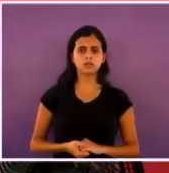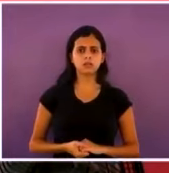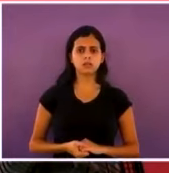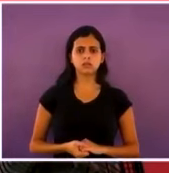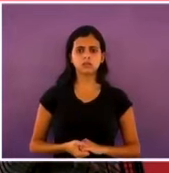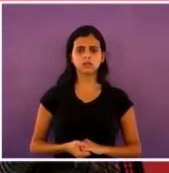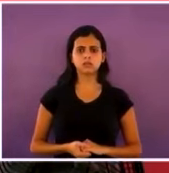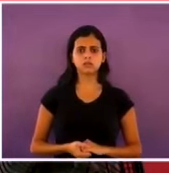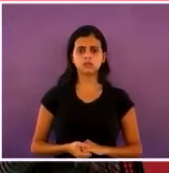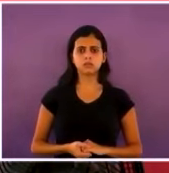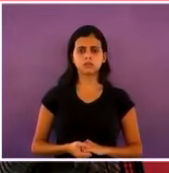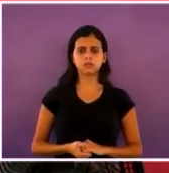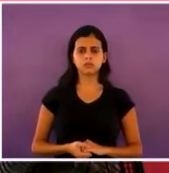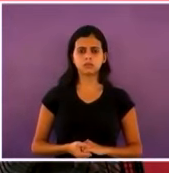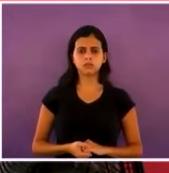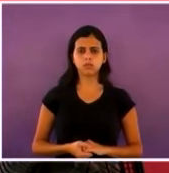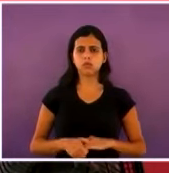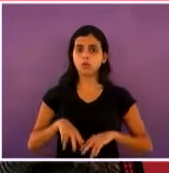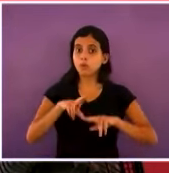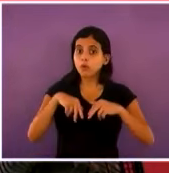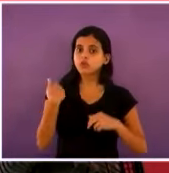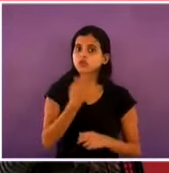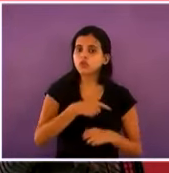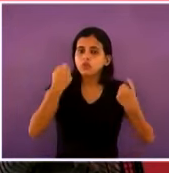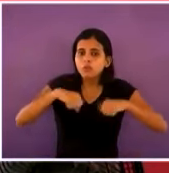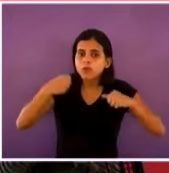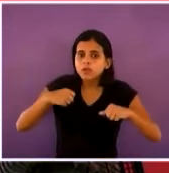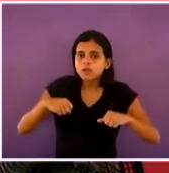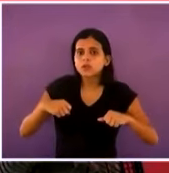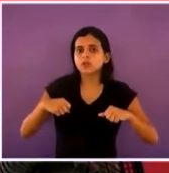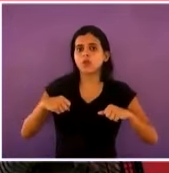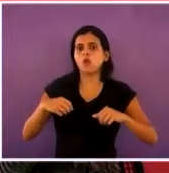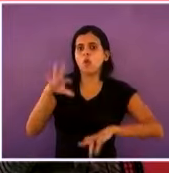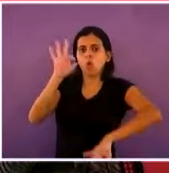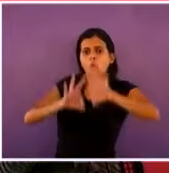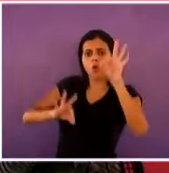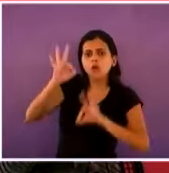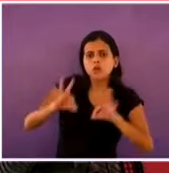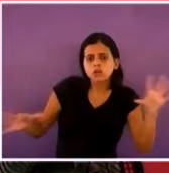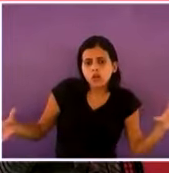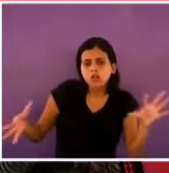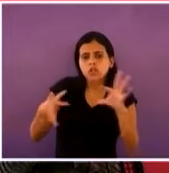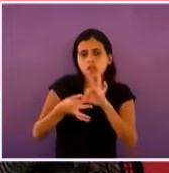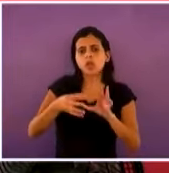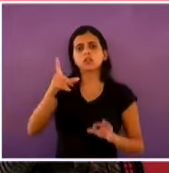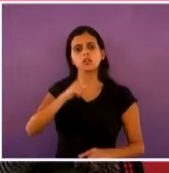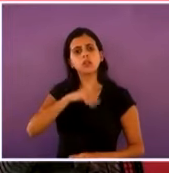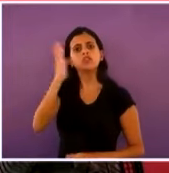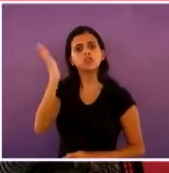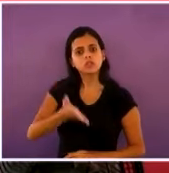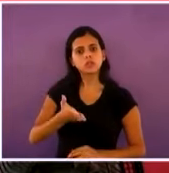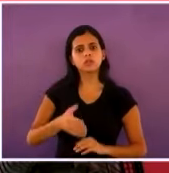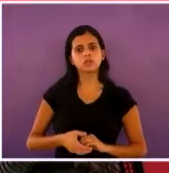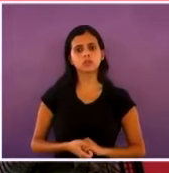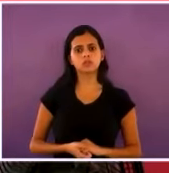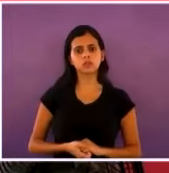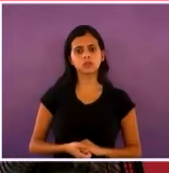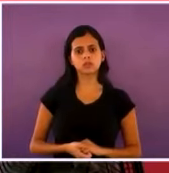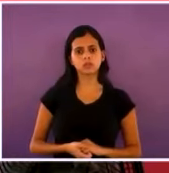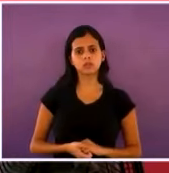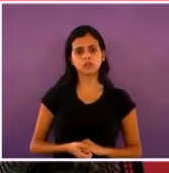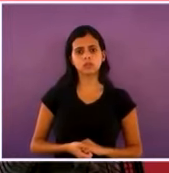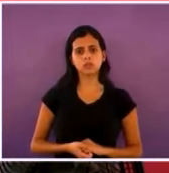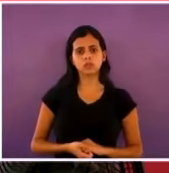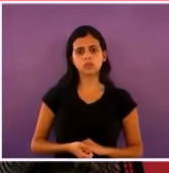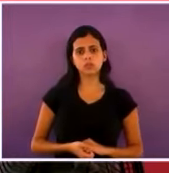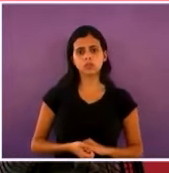unity that is already there. Por isso nós temos que construir a unidade que já está aí. According to our commonalities. De